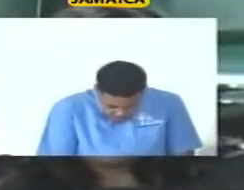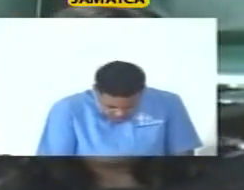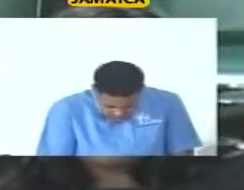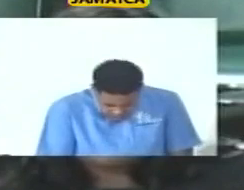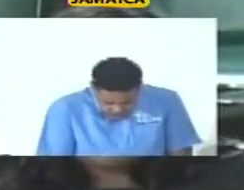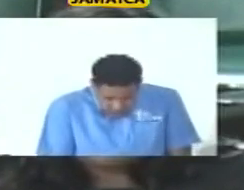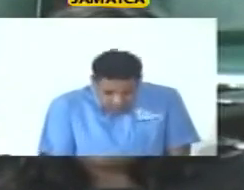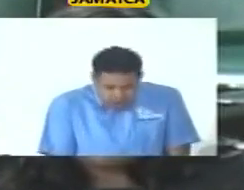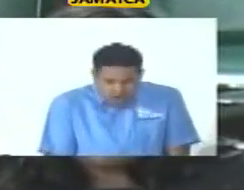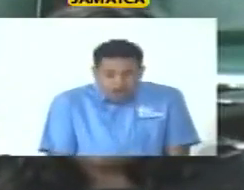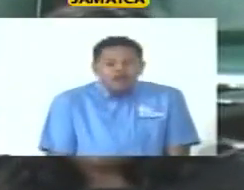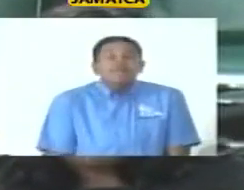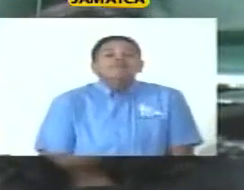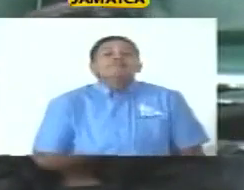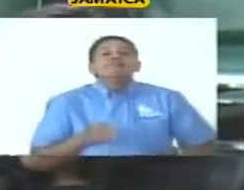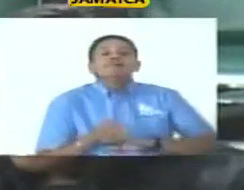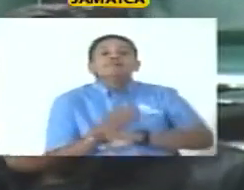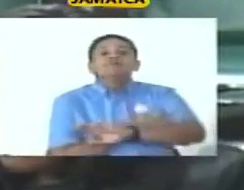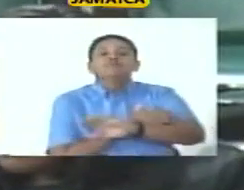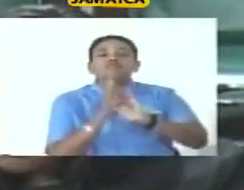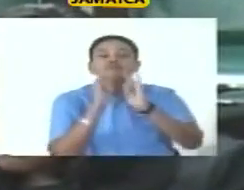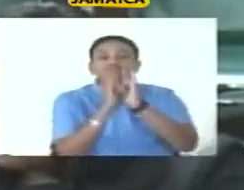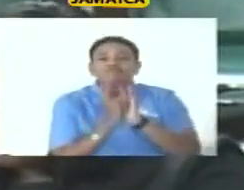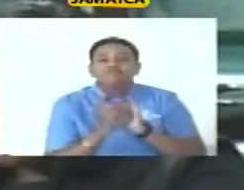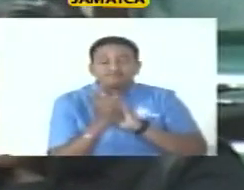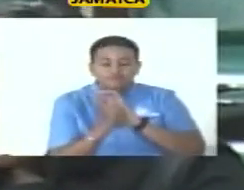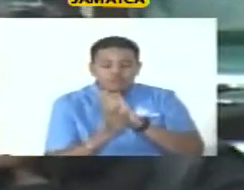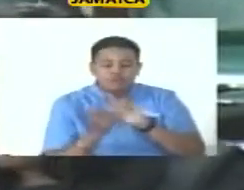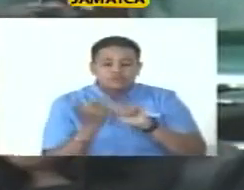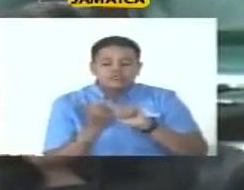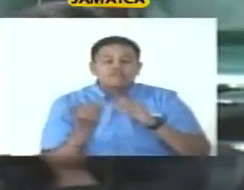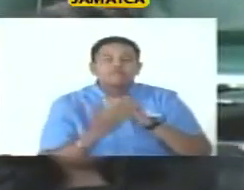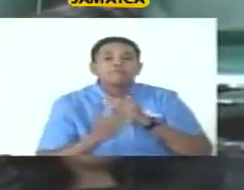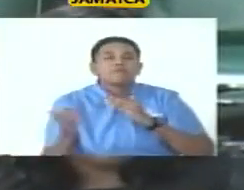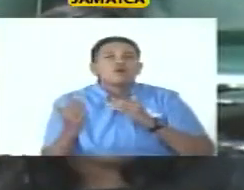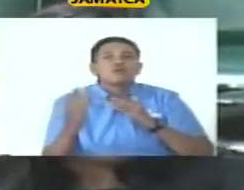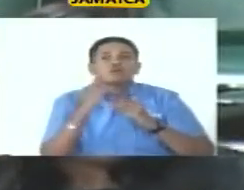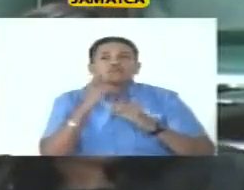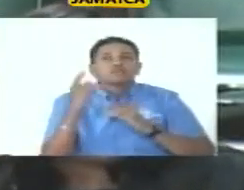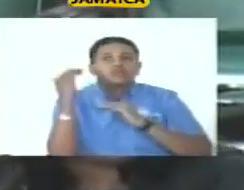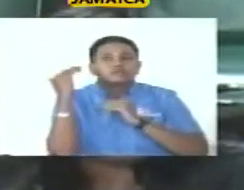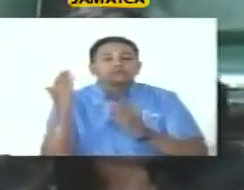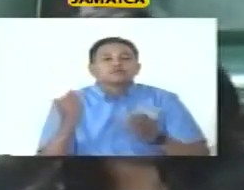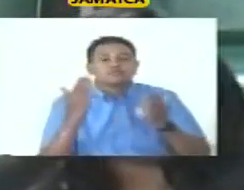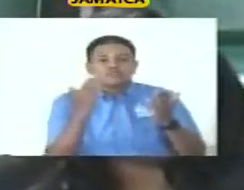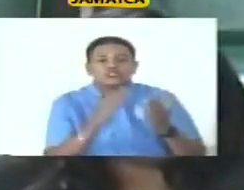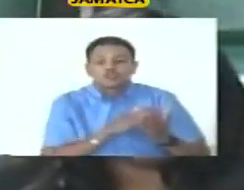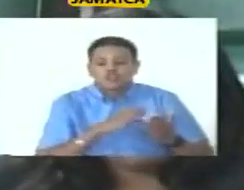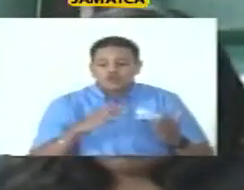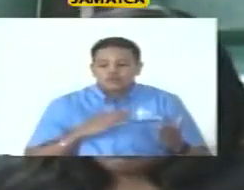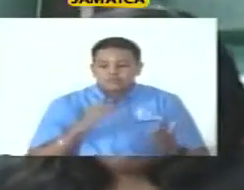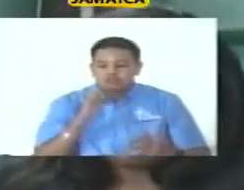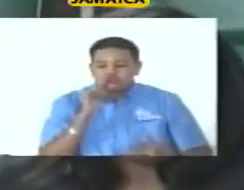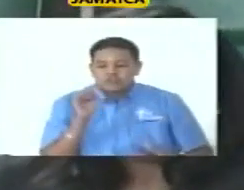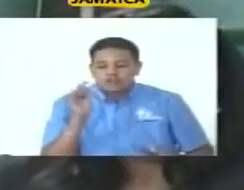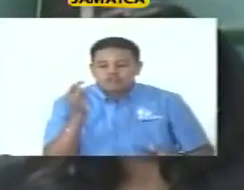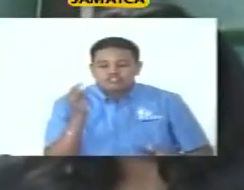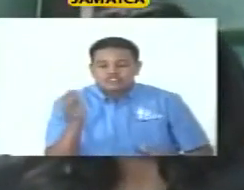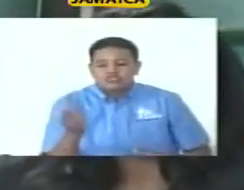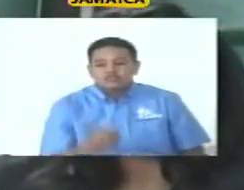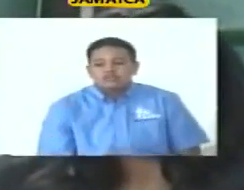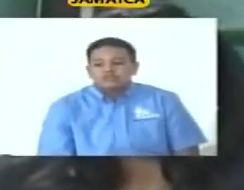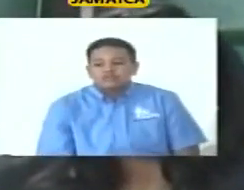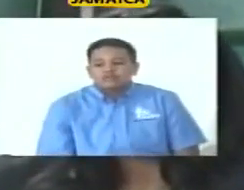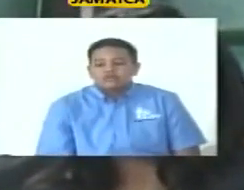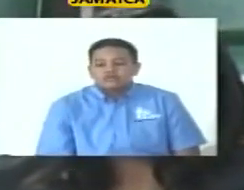is an improved bill beyond what had been presented to the committee originally.